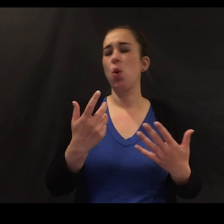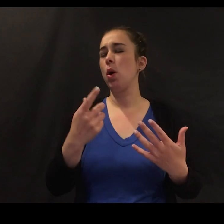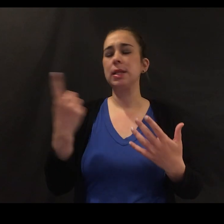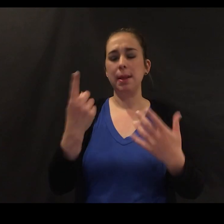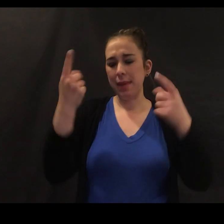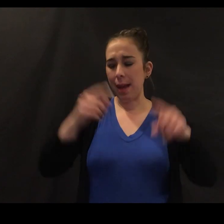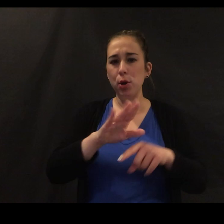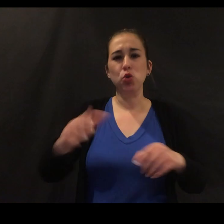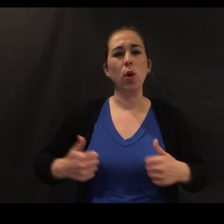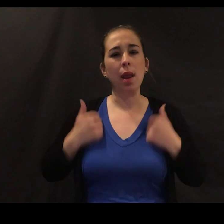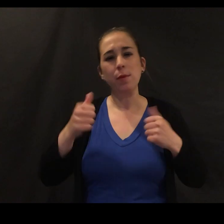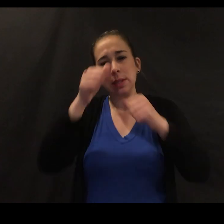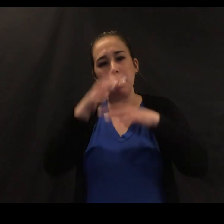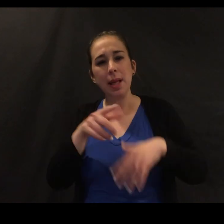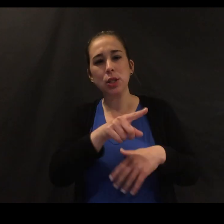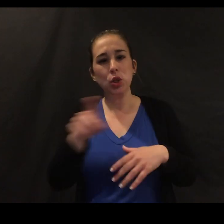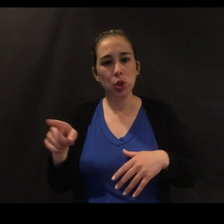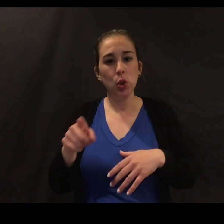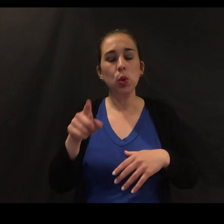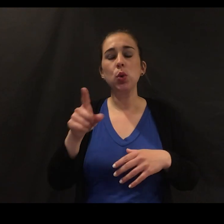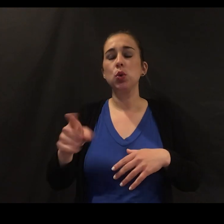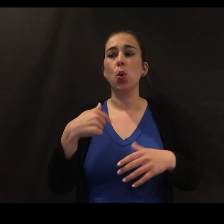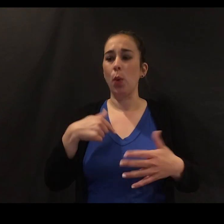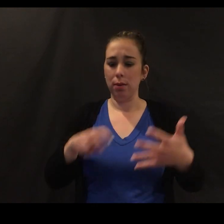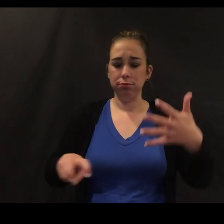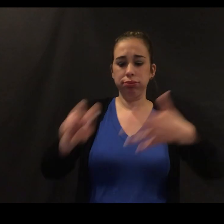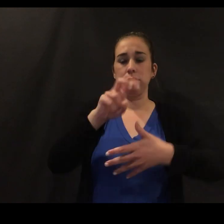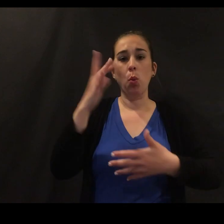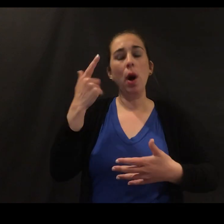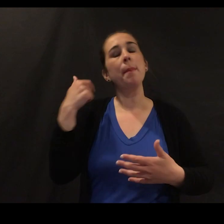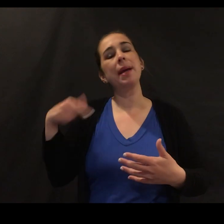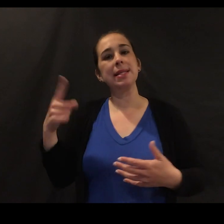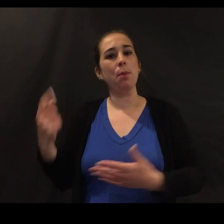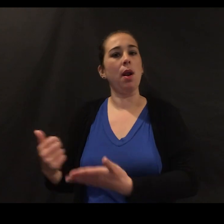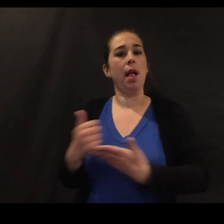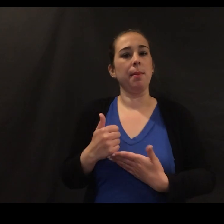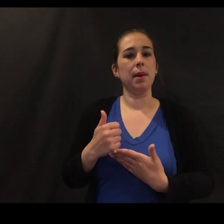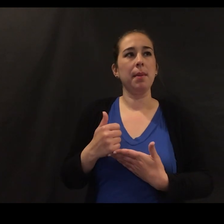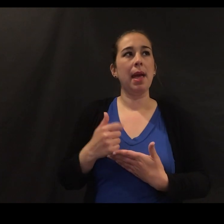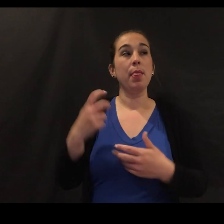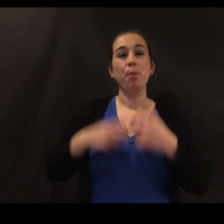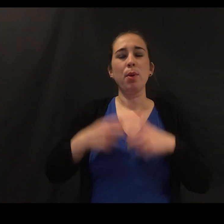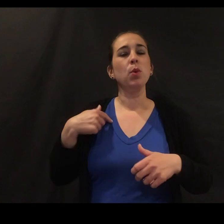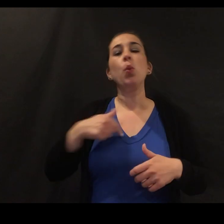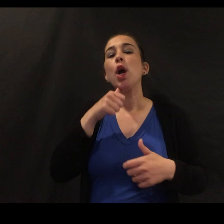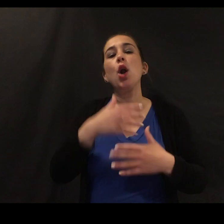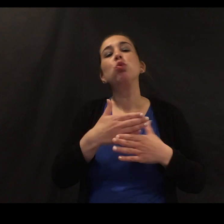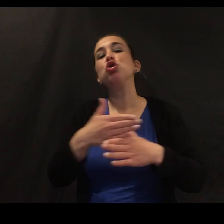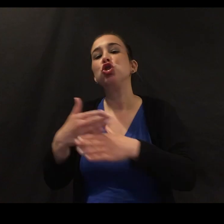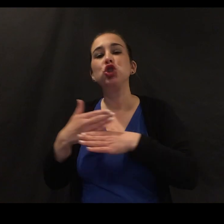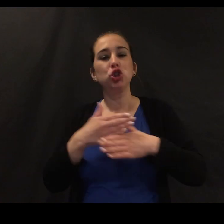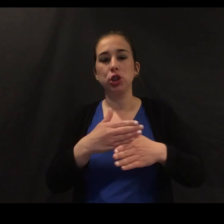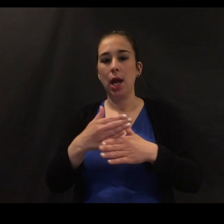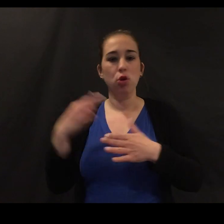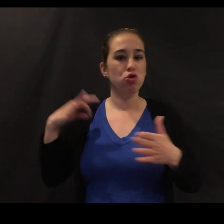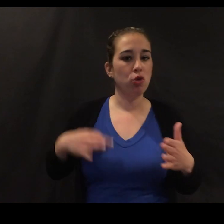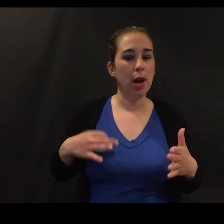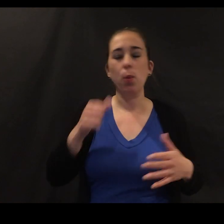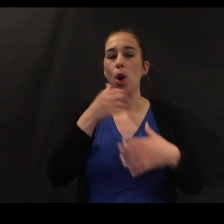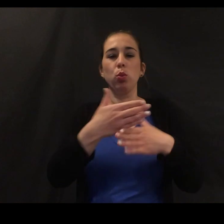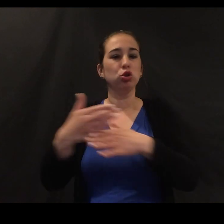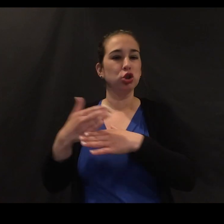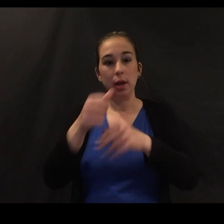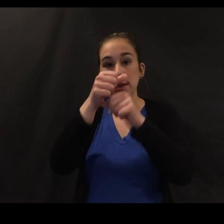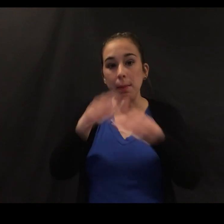to you. And the problem for many of us is we don't know how to share the credit and share the blessing and share what good things